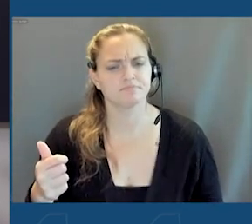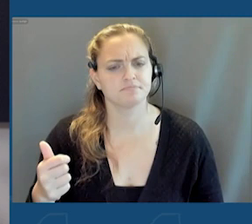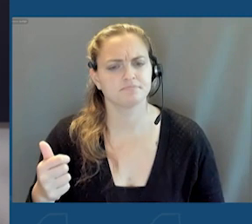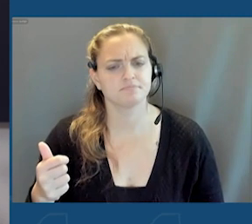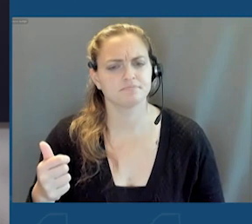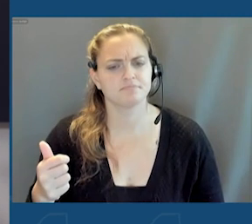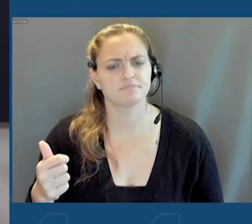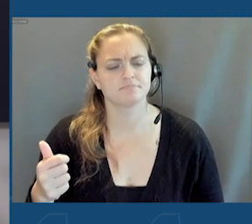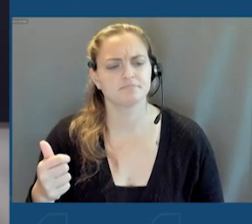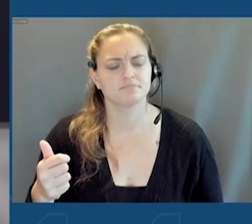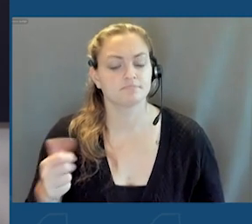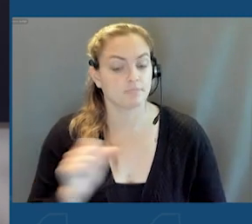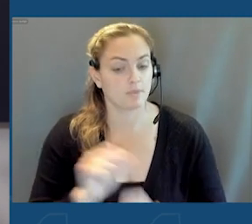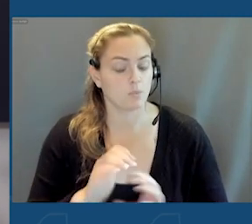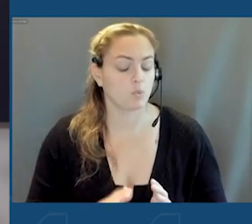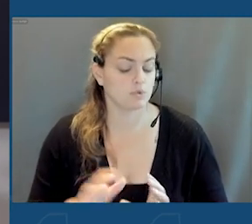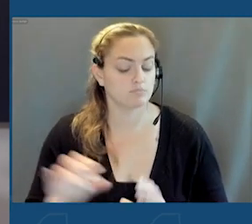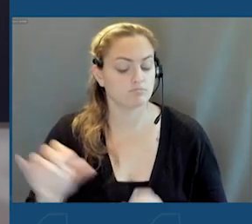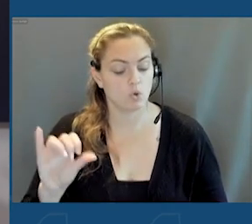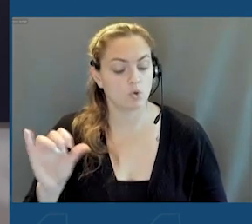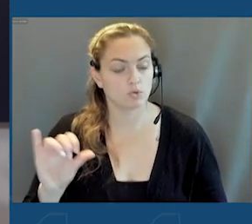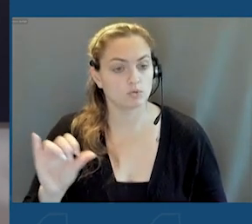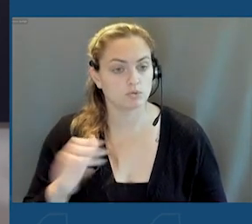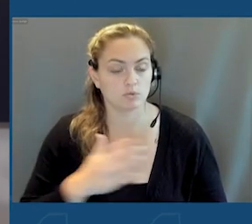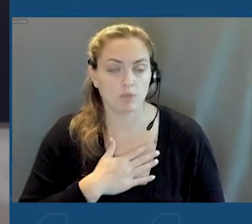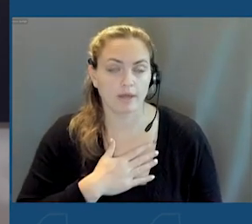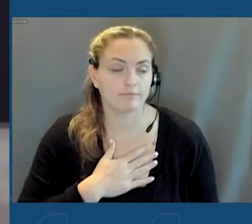employees that also is my heart,